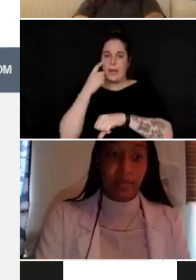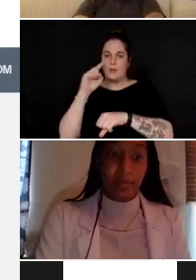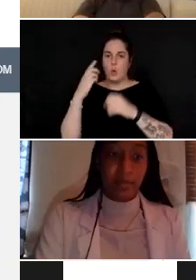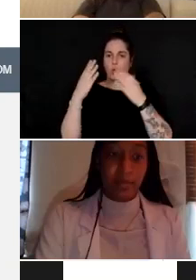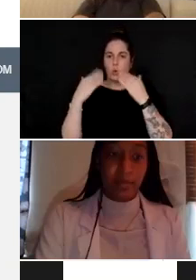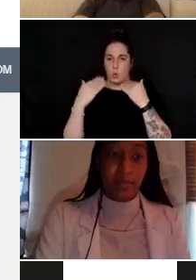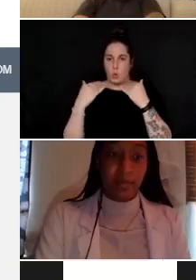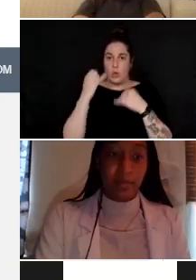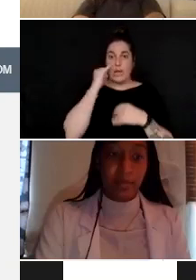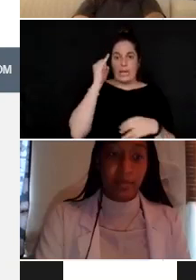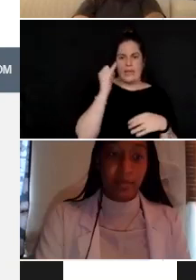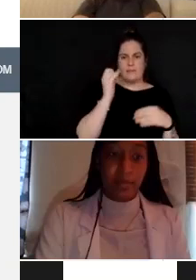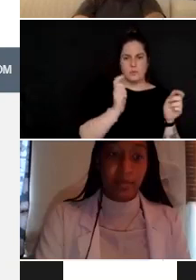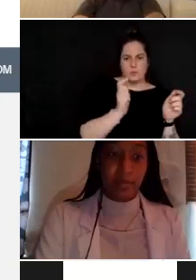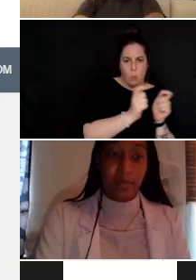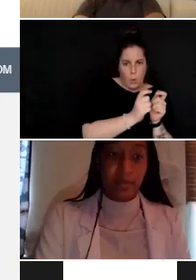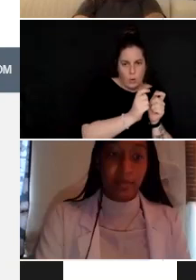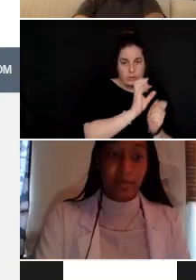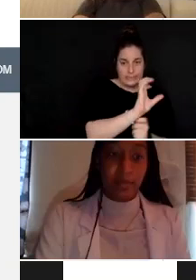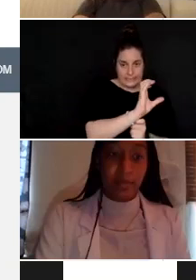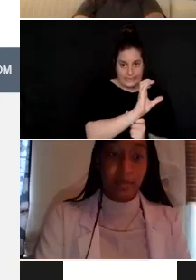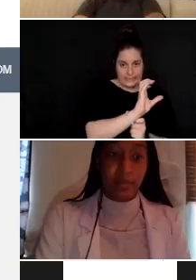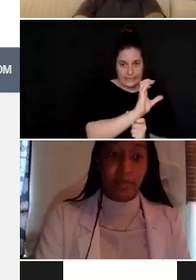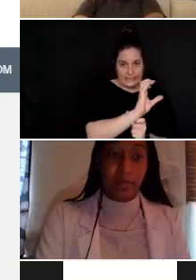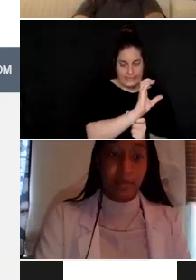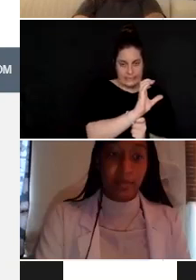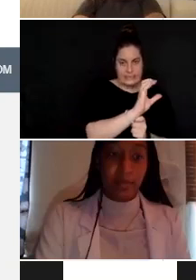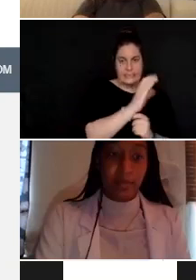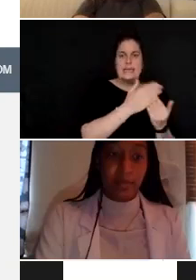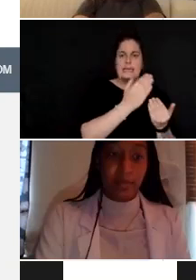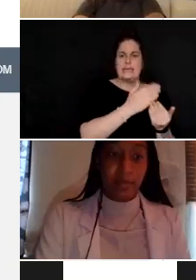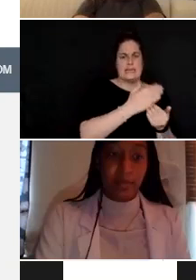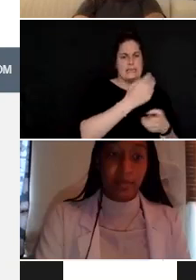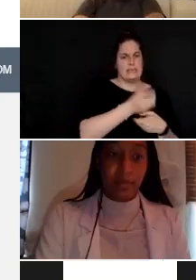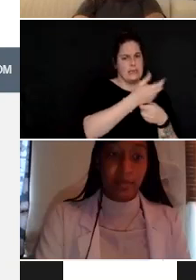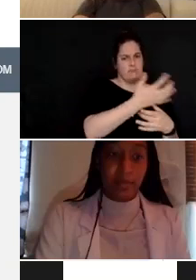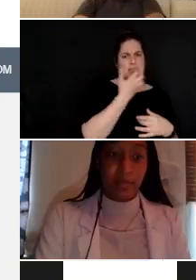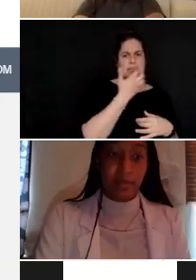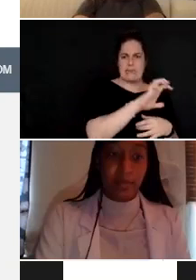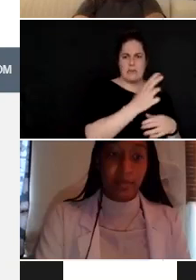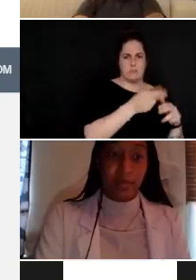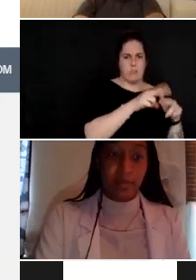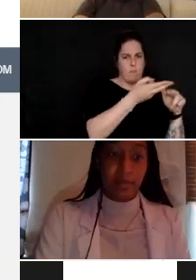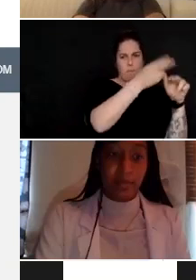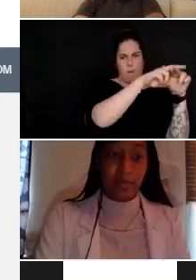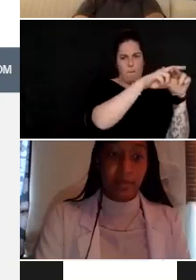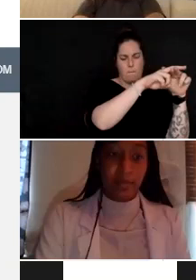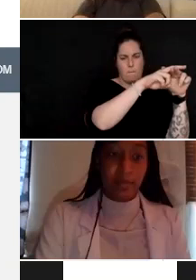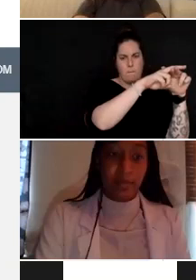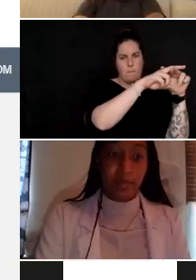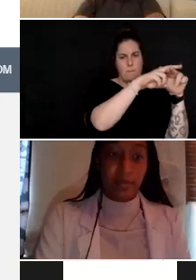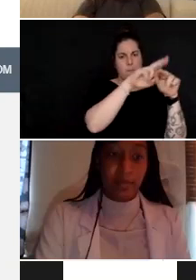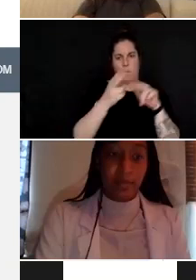Materials with a small value of C are easy to heat up and they cool down very